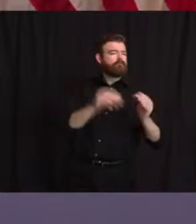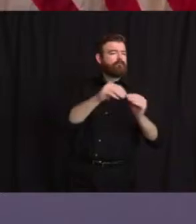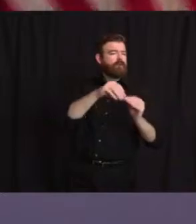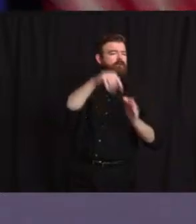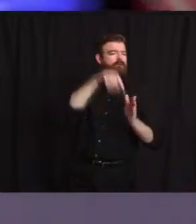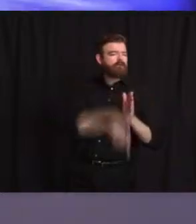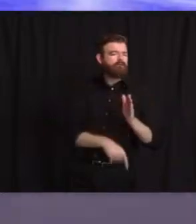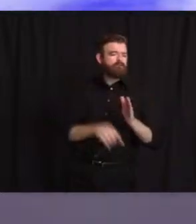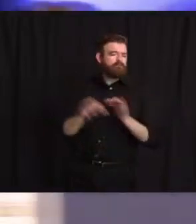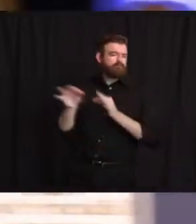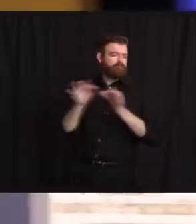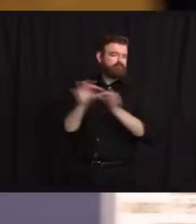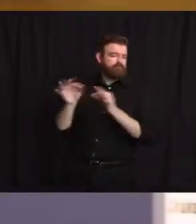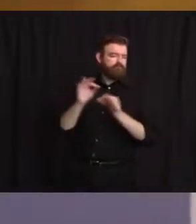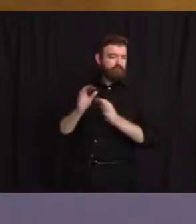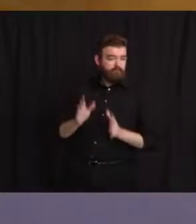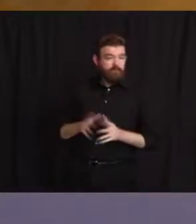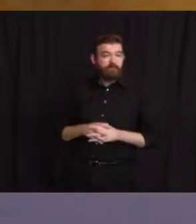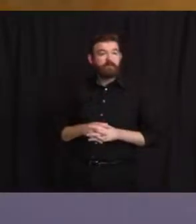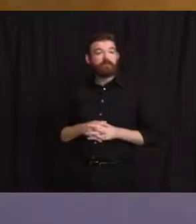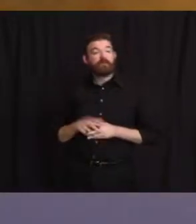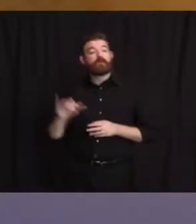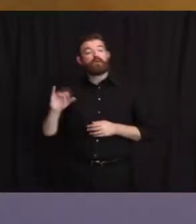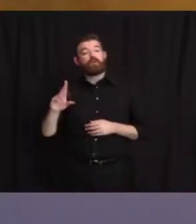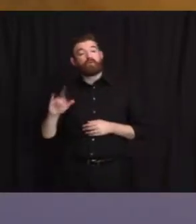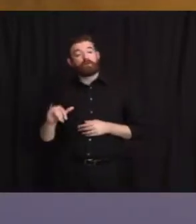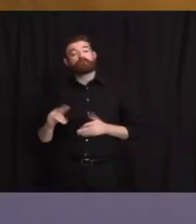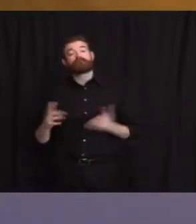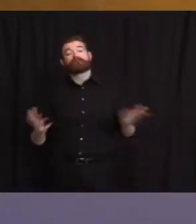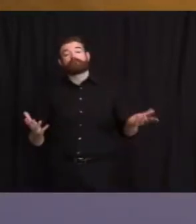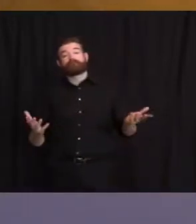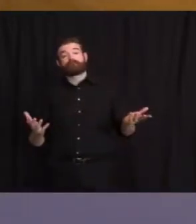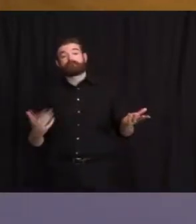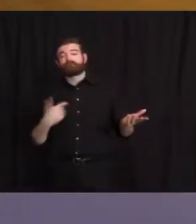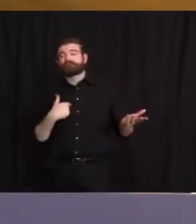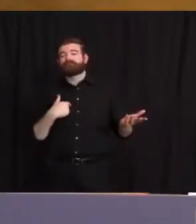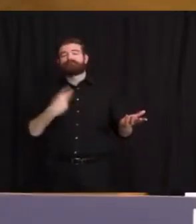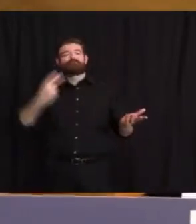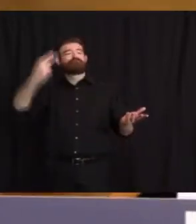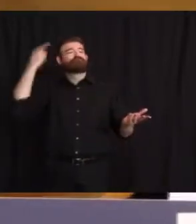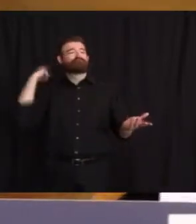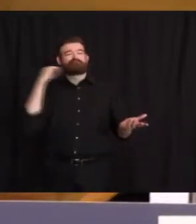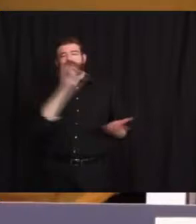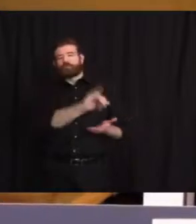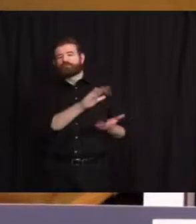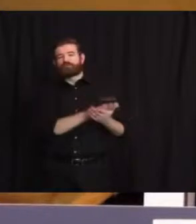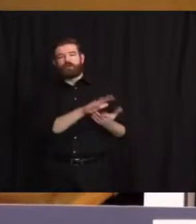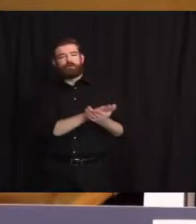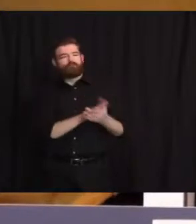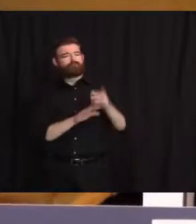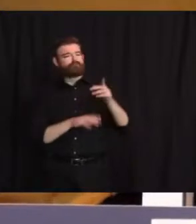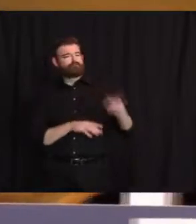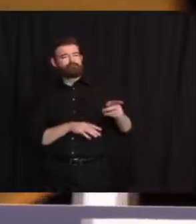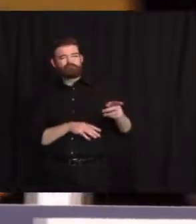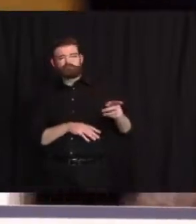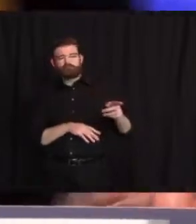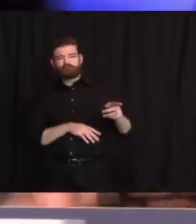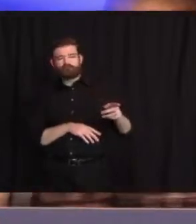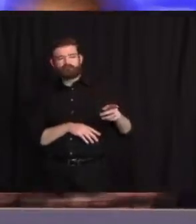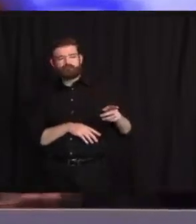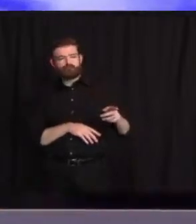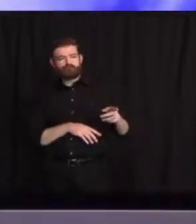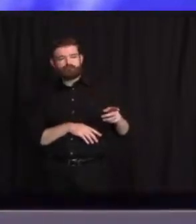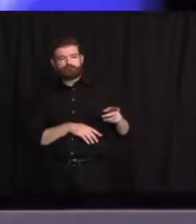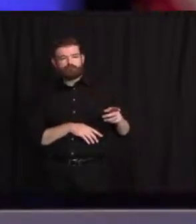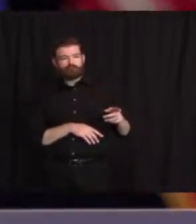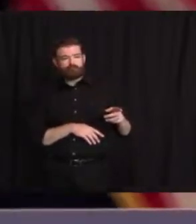I have fond memories, but the bricks and mortar are not them. God bless you. Thank you. Let's